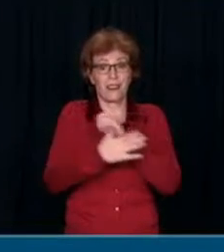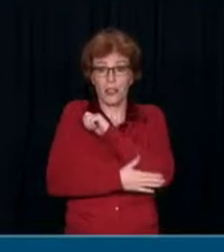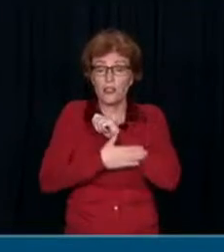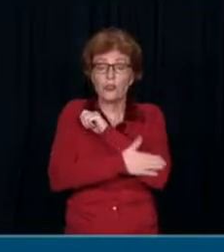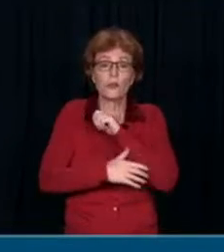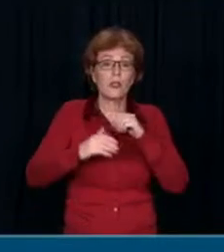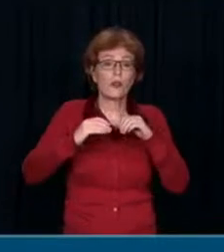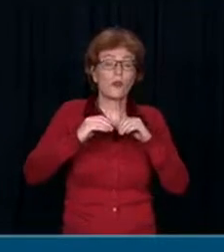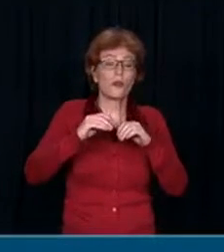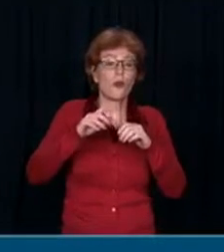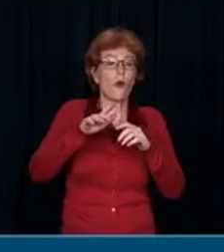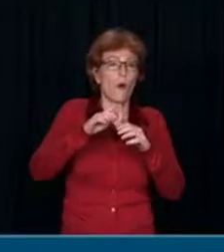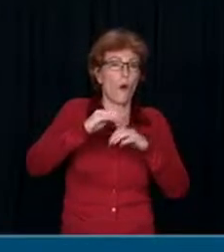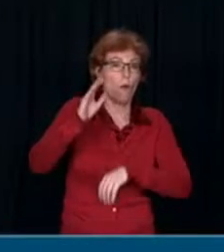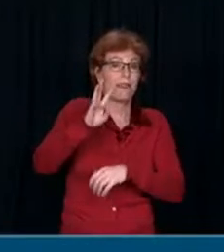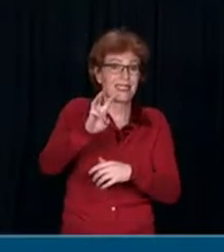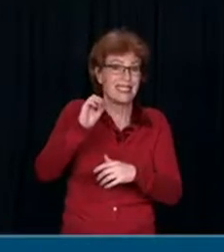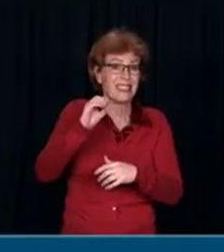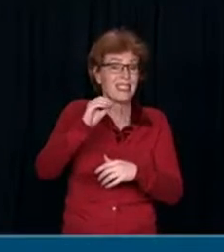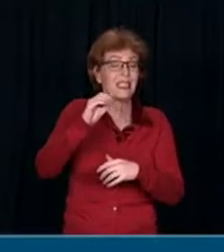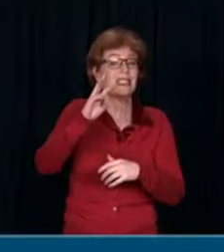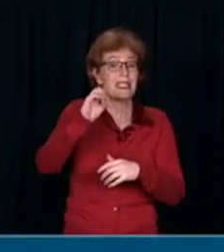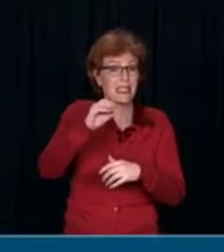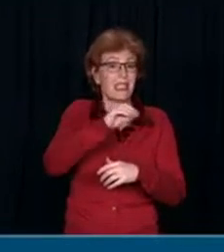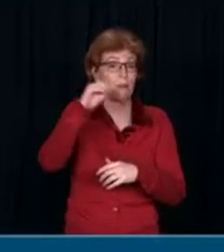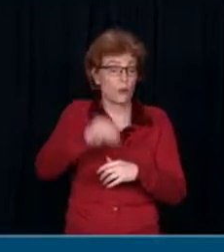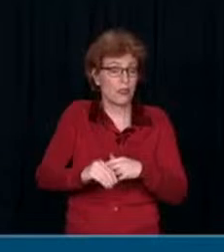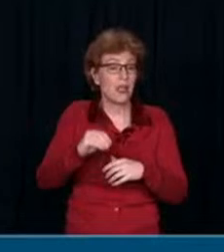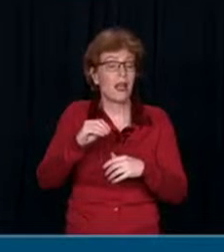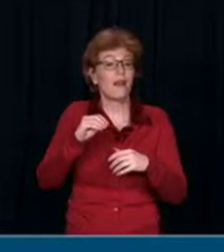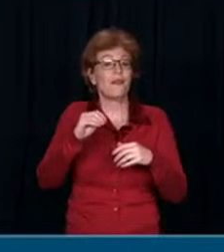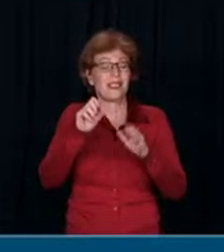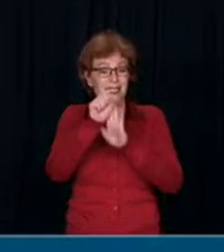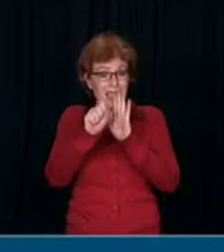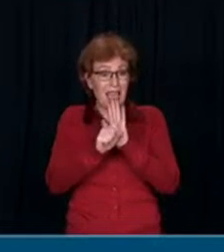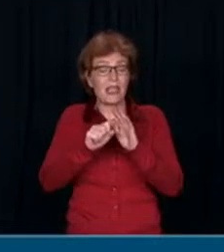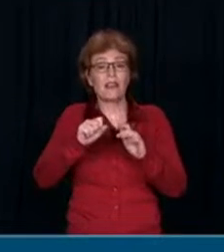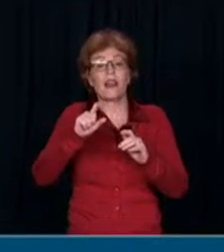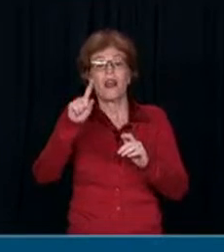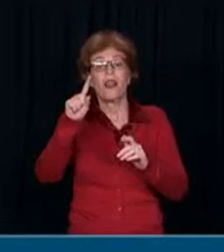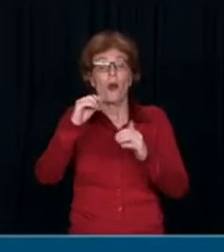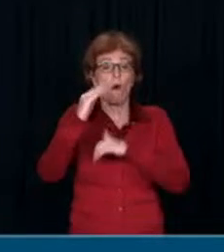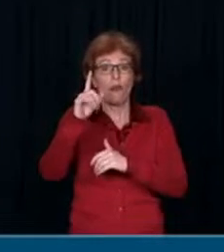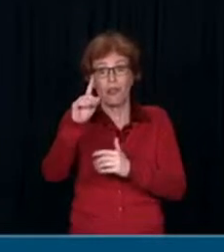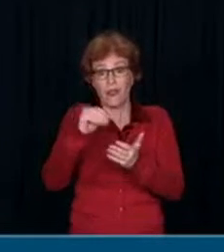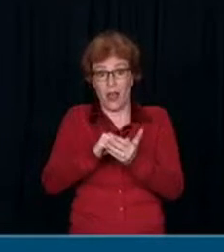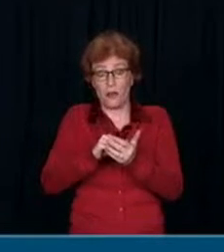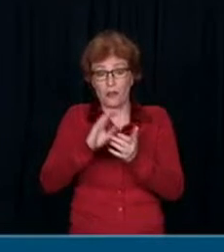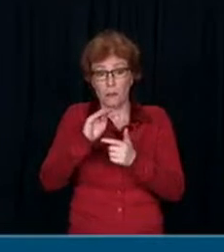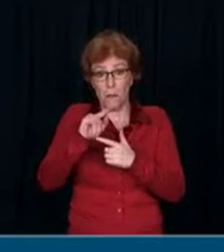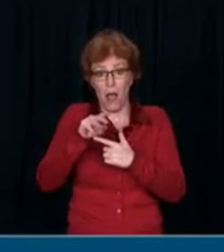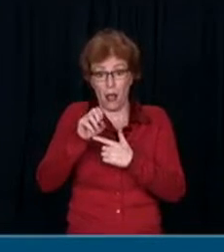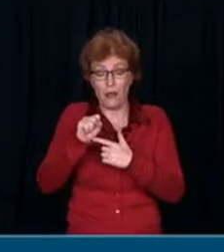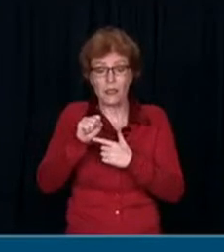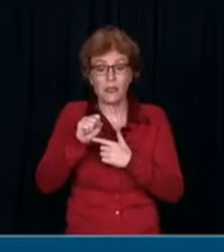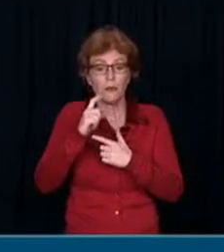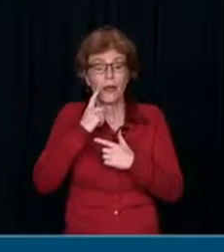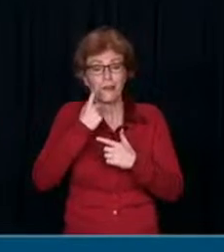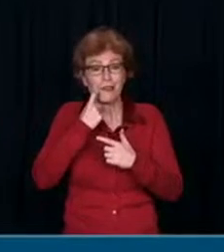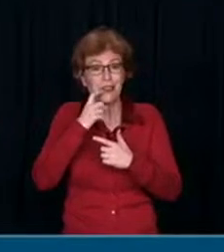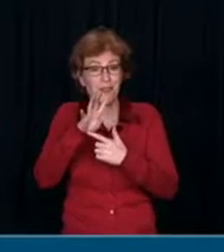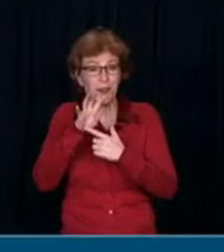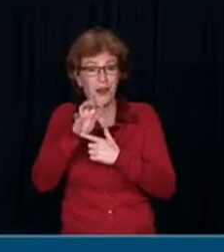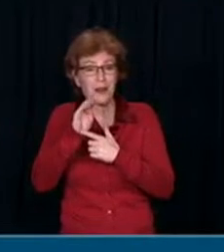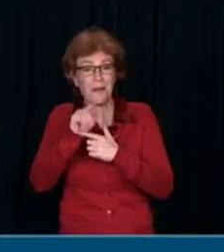over 60% of the state, over 58,000 square miles. Matter of fact, we just put 400